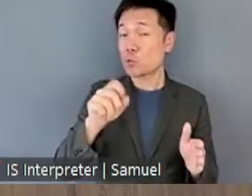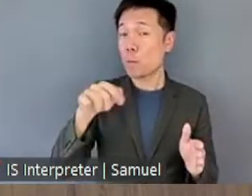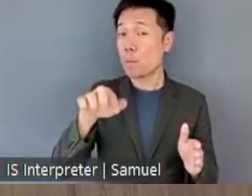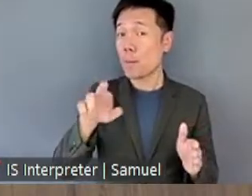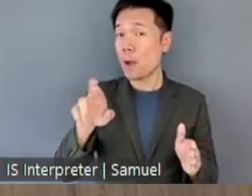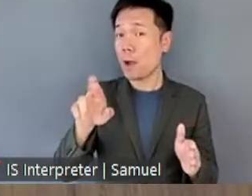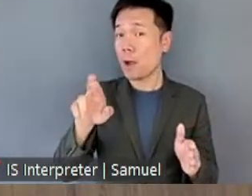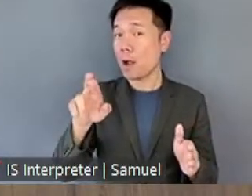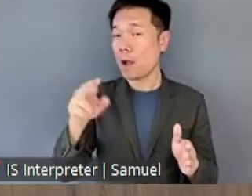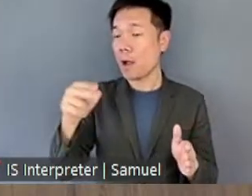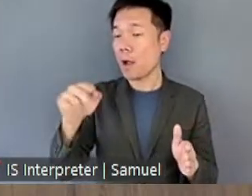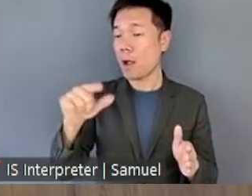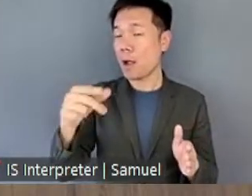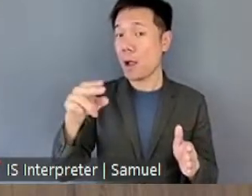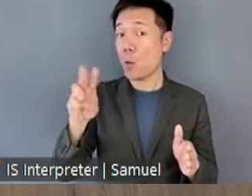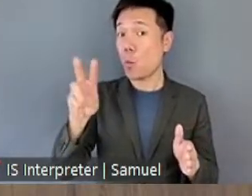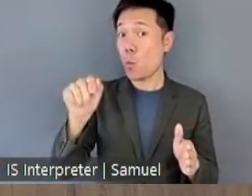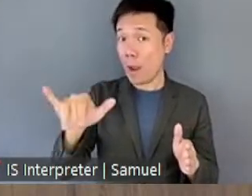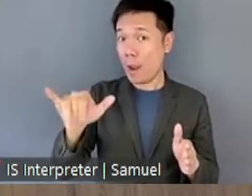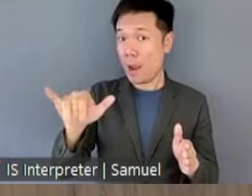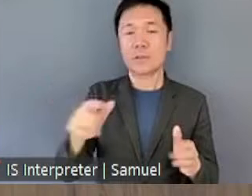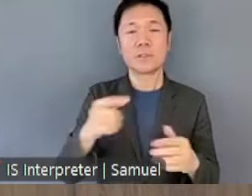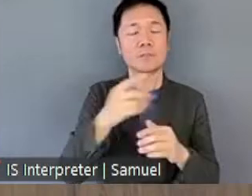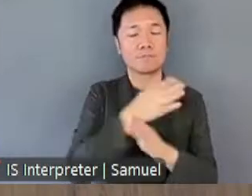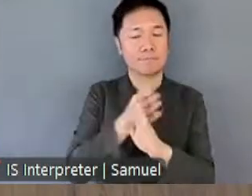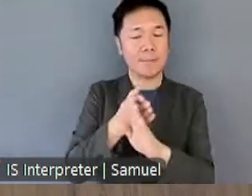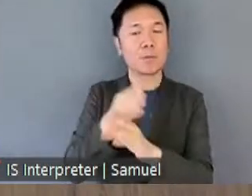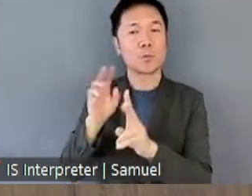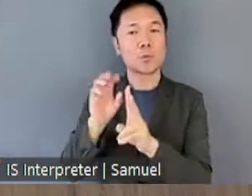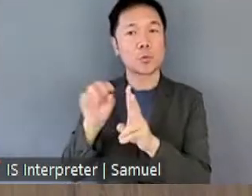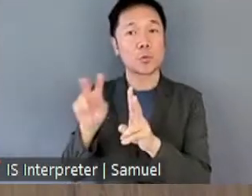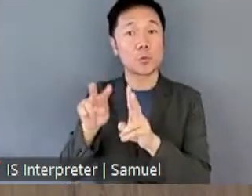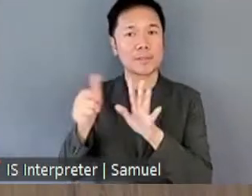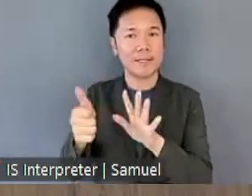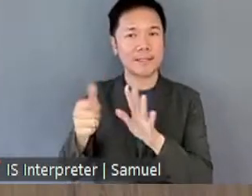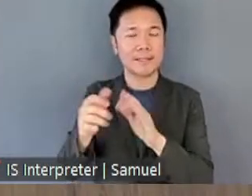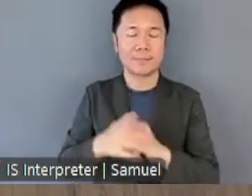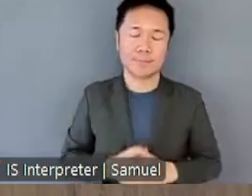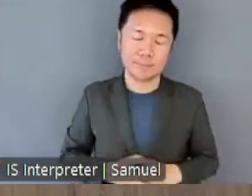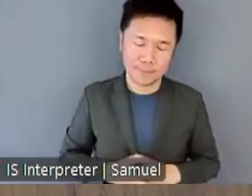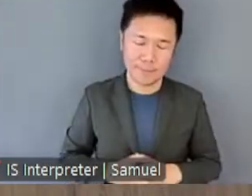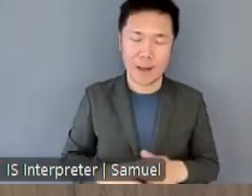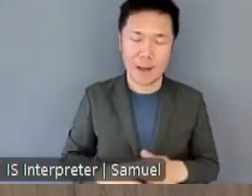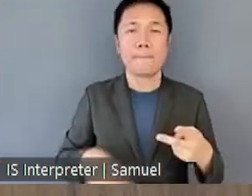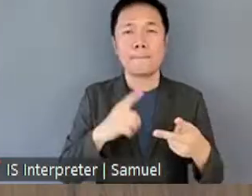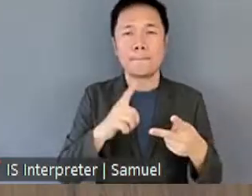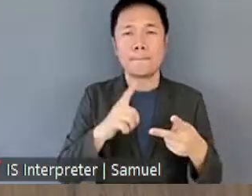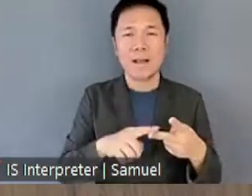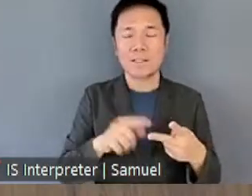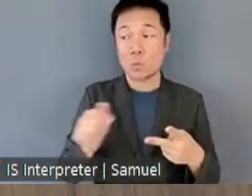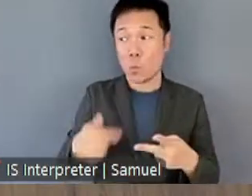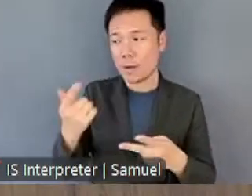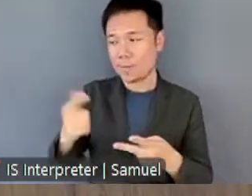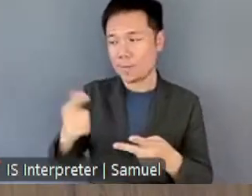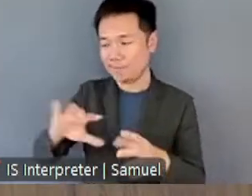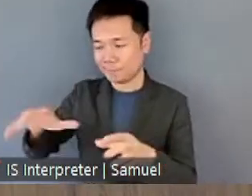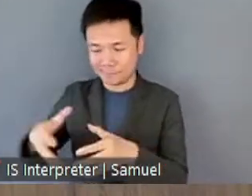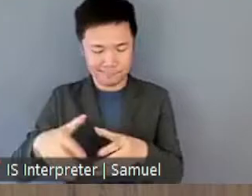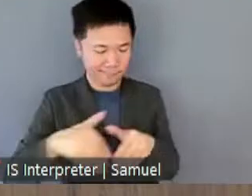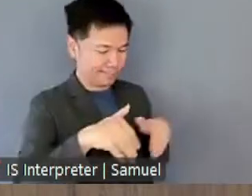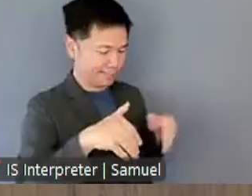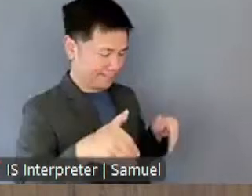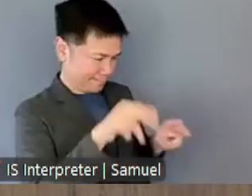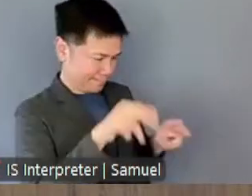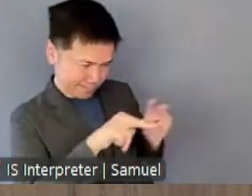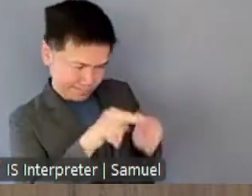2022-2026. It is also requests the commissioning and independent feasibility study on the proposed Digital